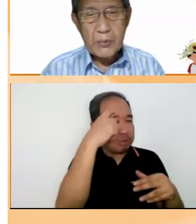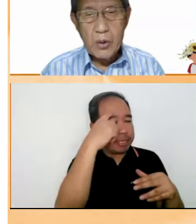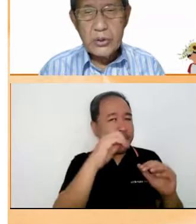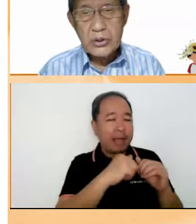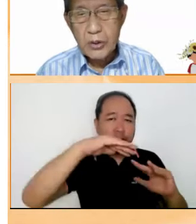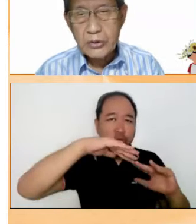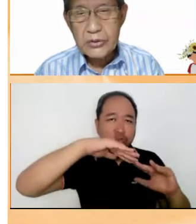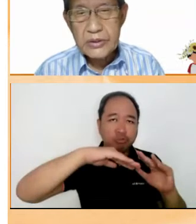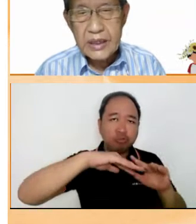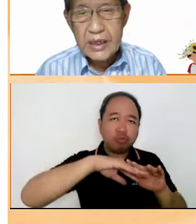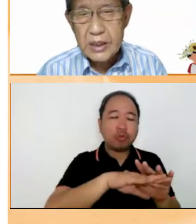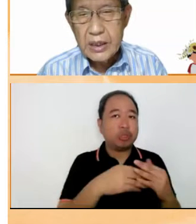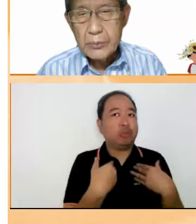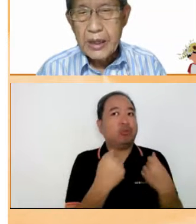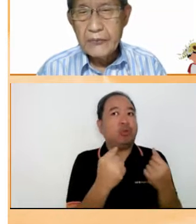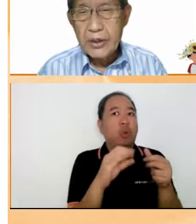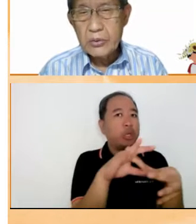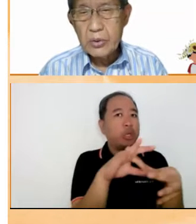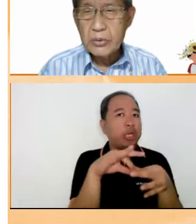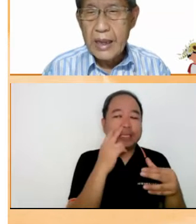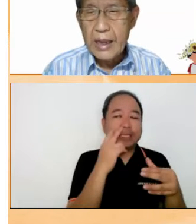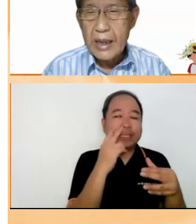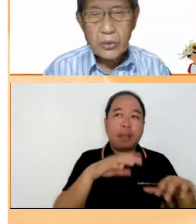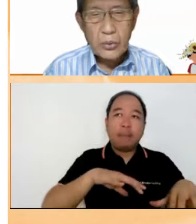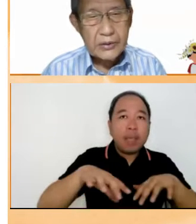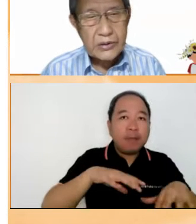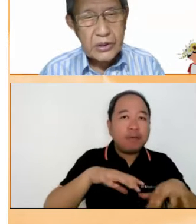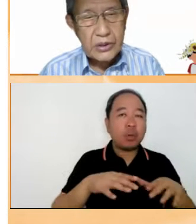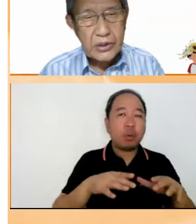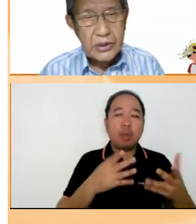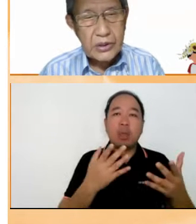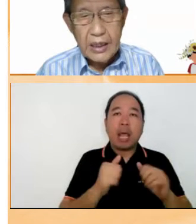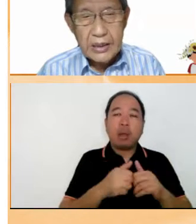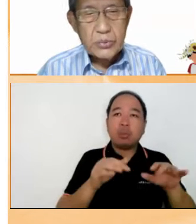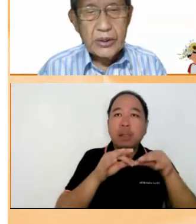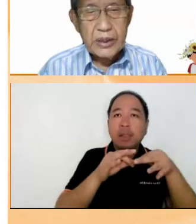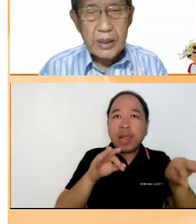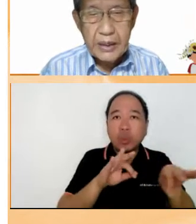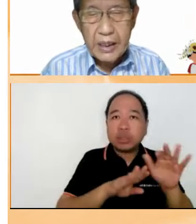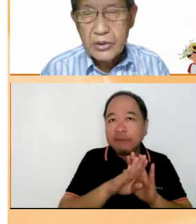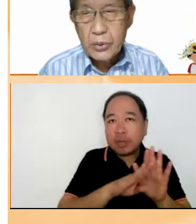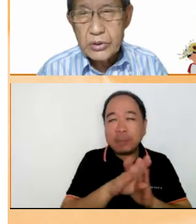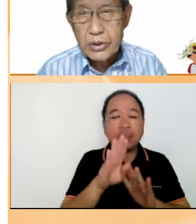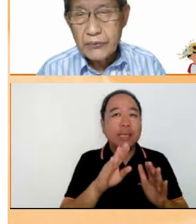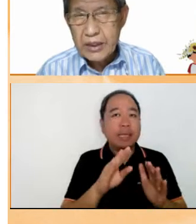involving emotions, motor skills, behavioral control, language, and this with the